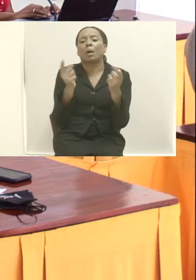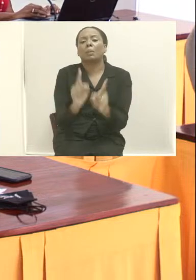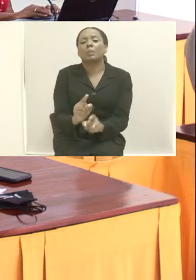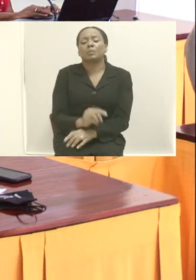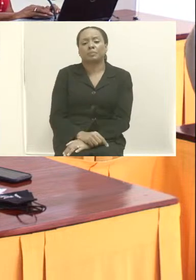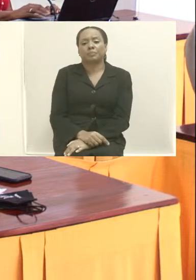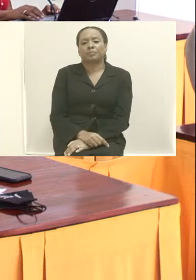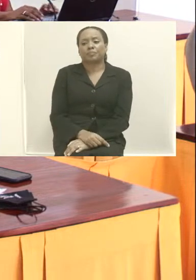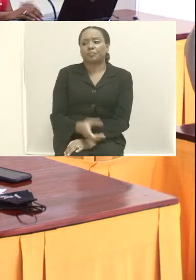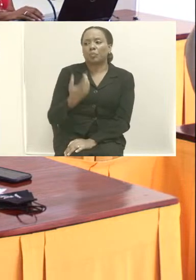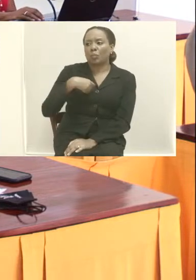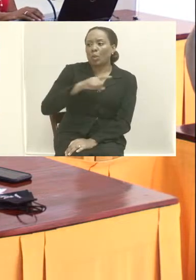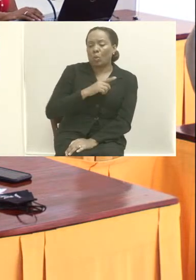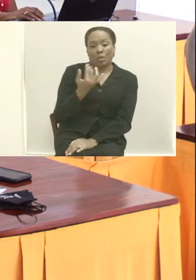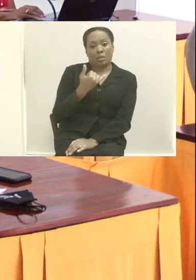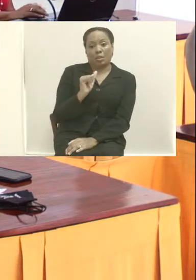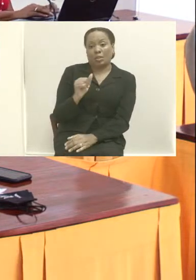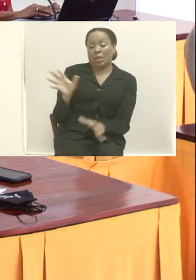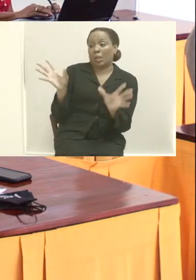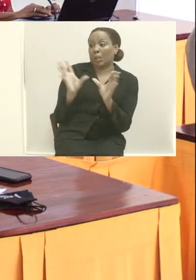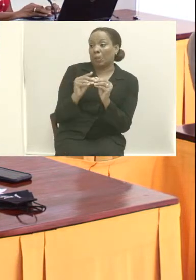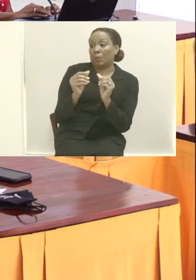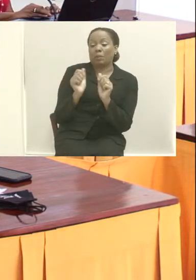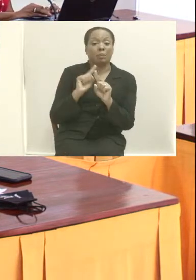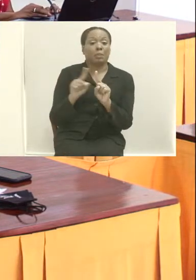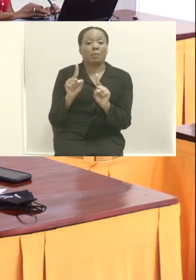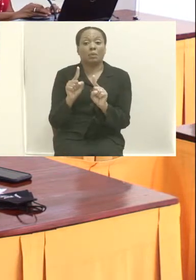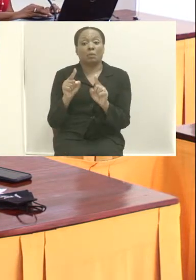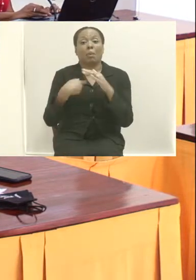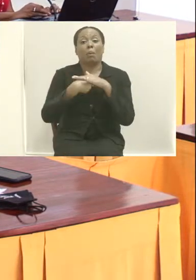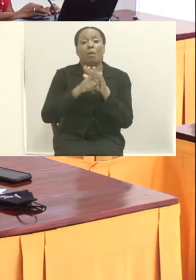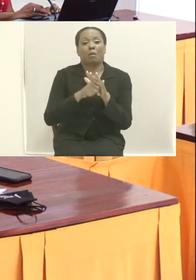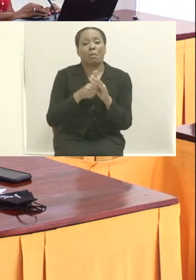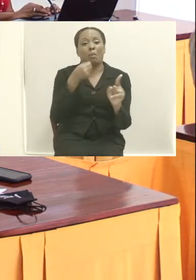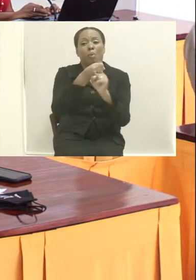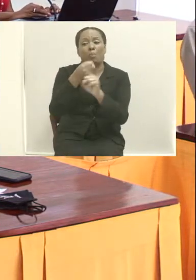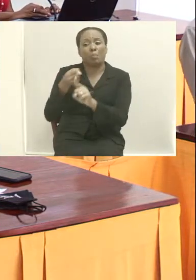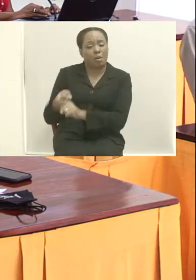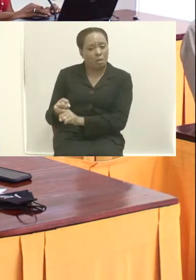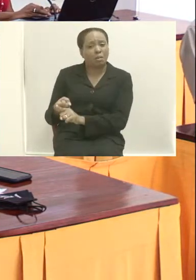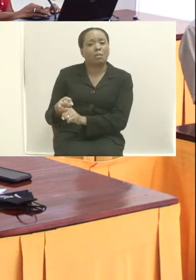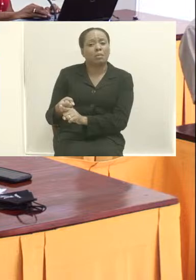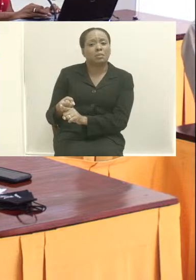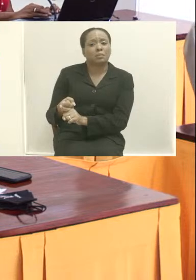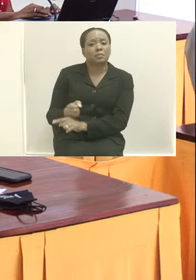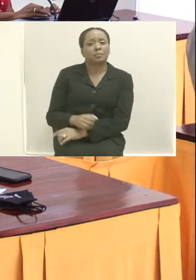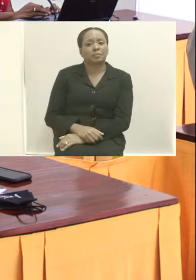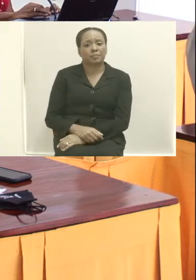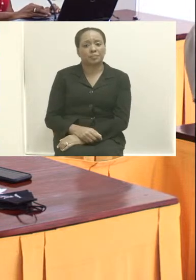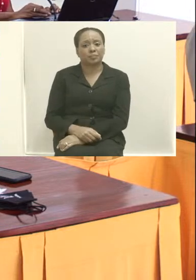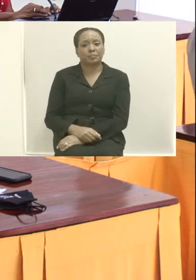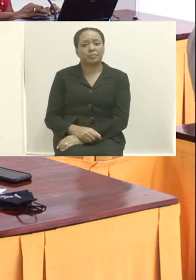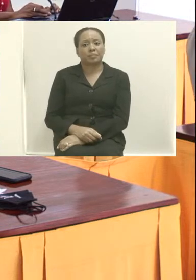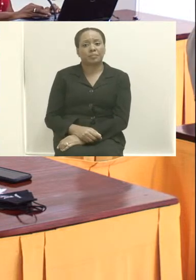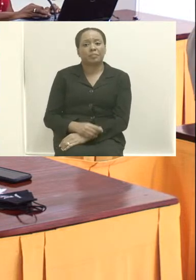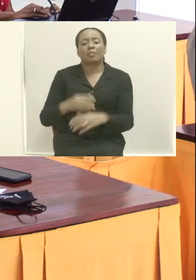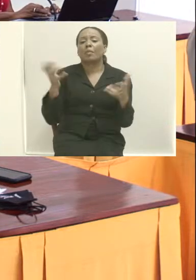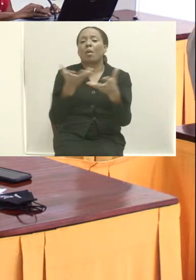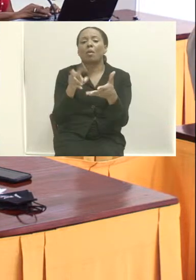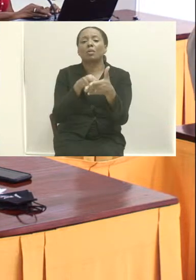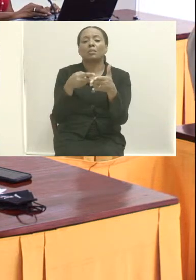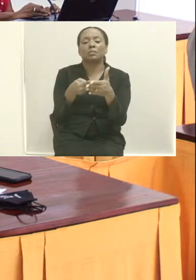under the shadow of COVID-19. And what has that caused, ma'am? It has caused for Barbados